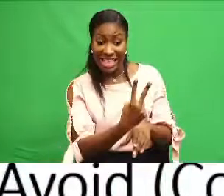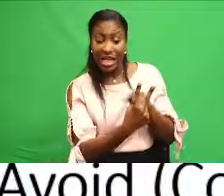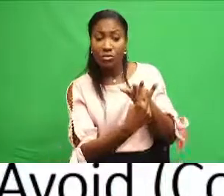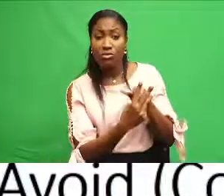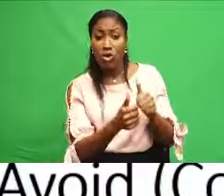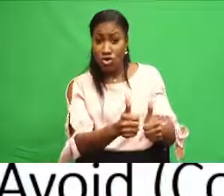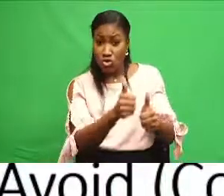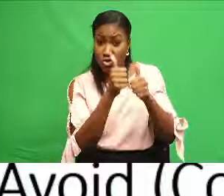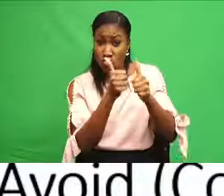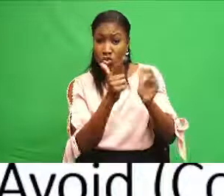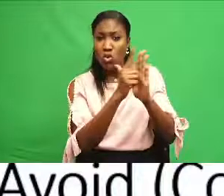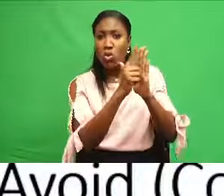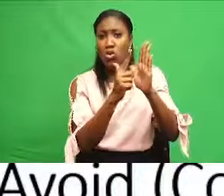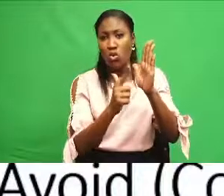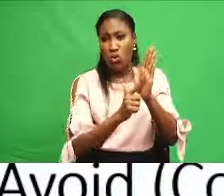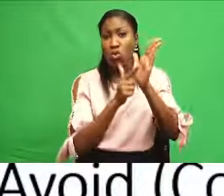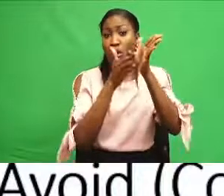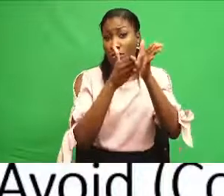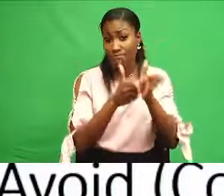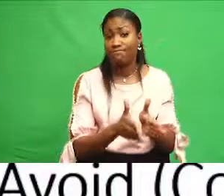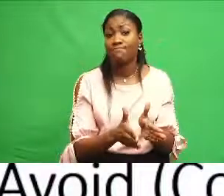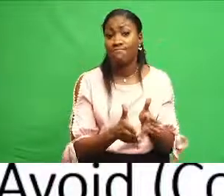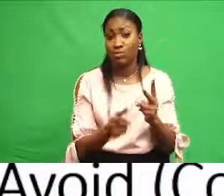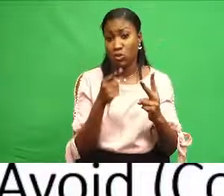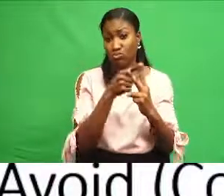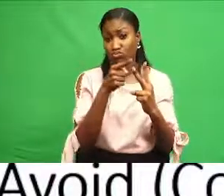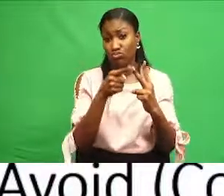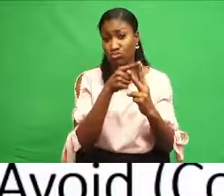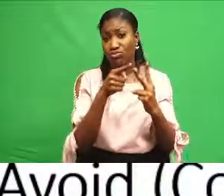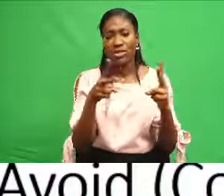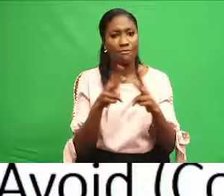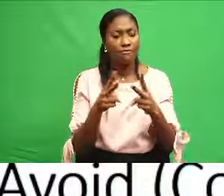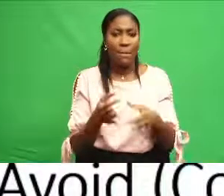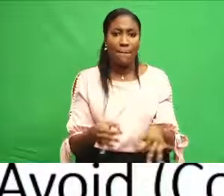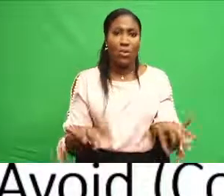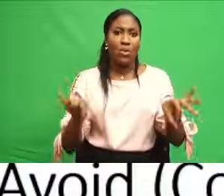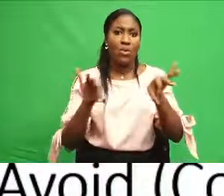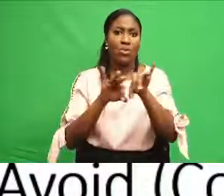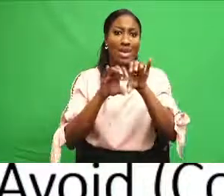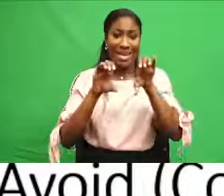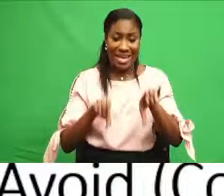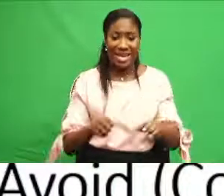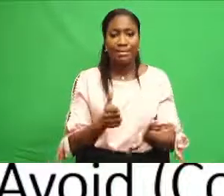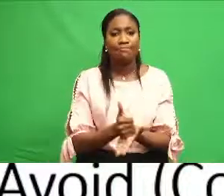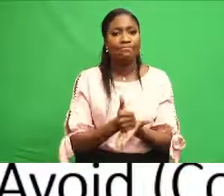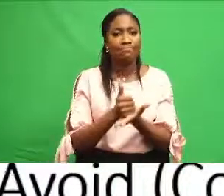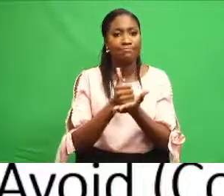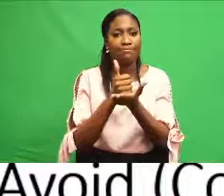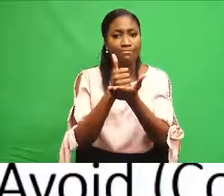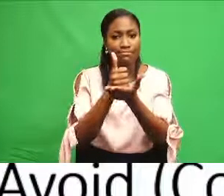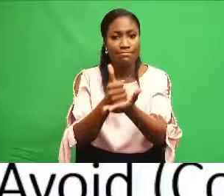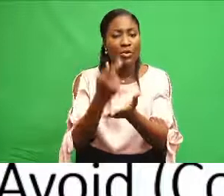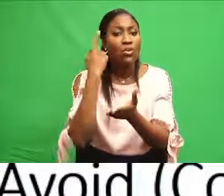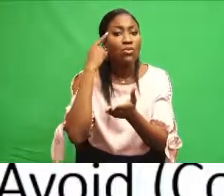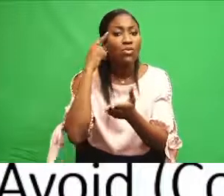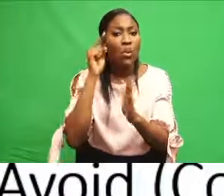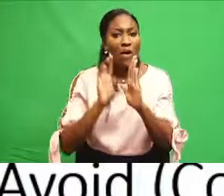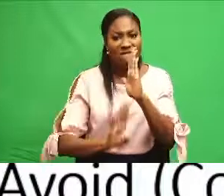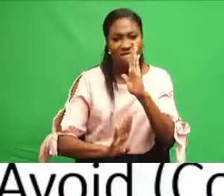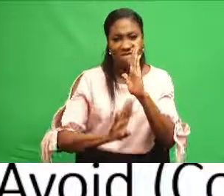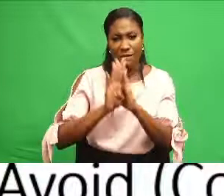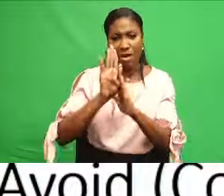two critical professionals that can assist you in the developing of the